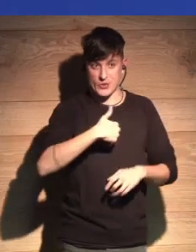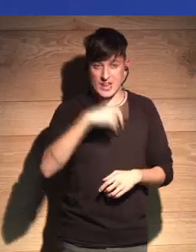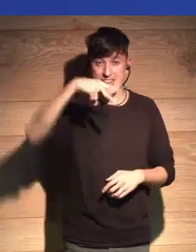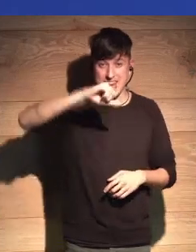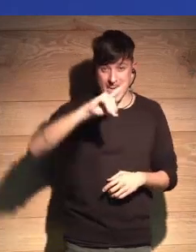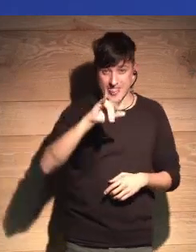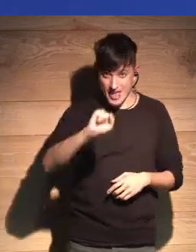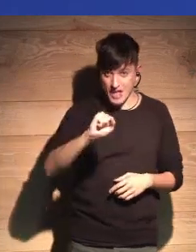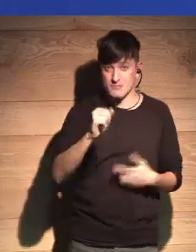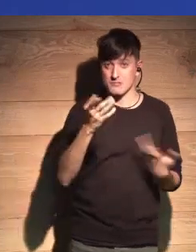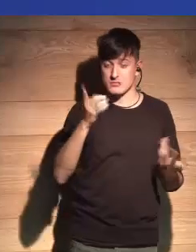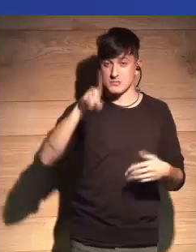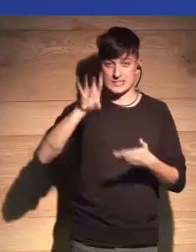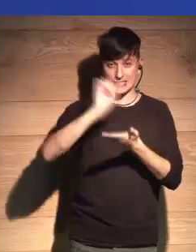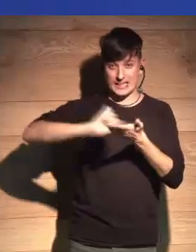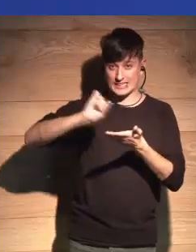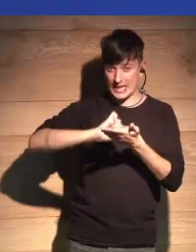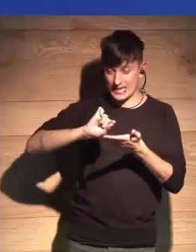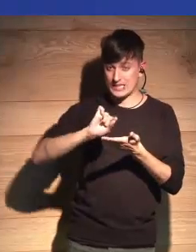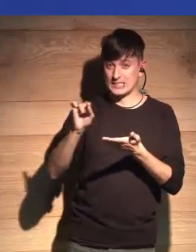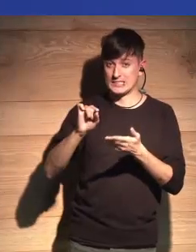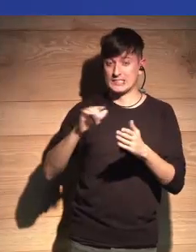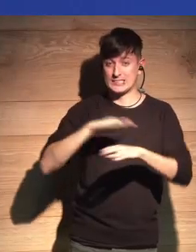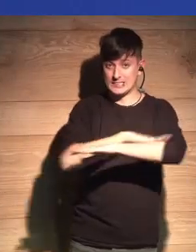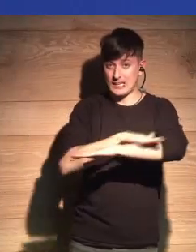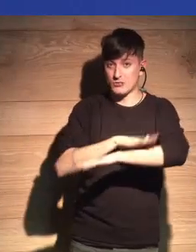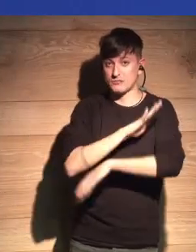Minister of Economy and Business,